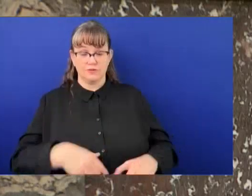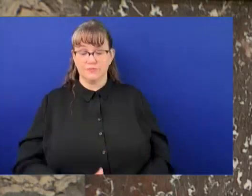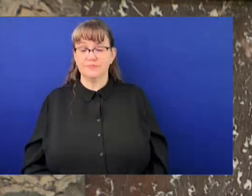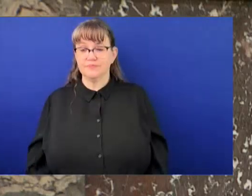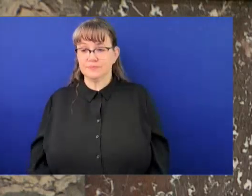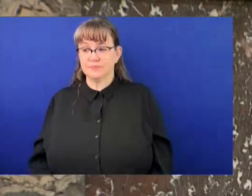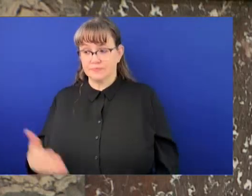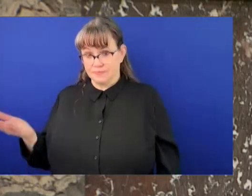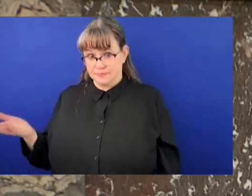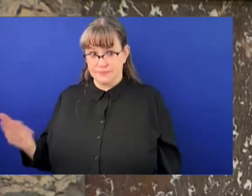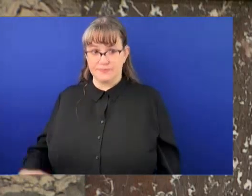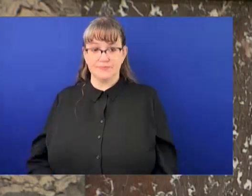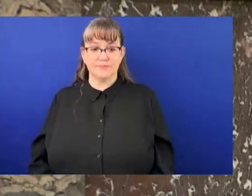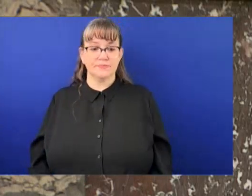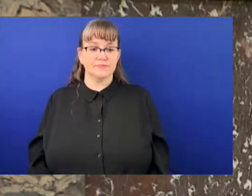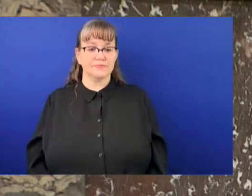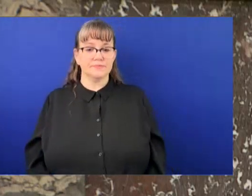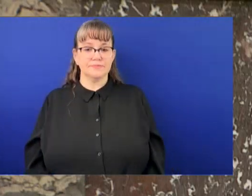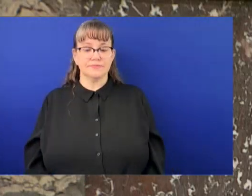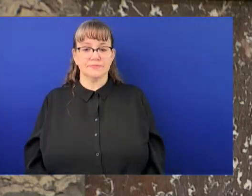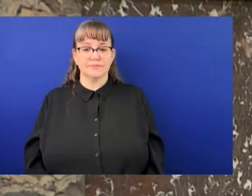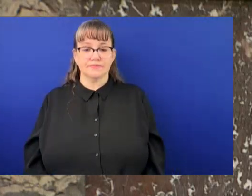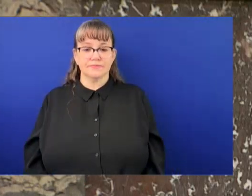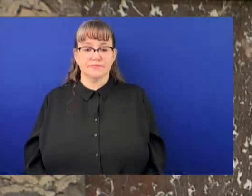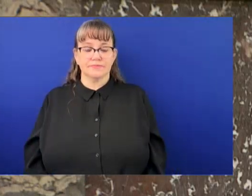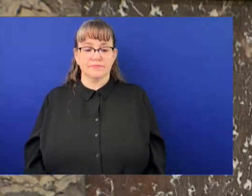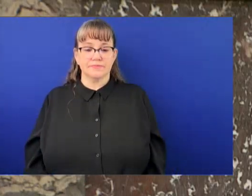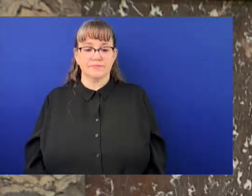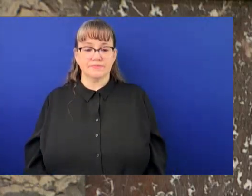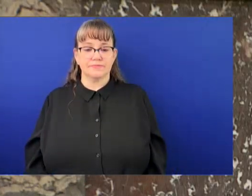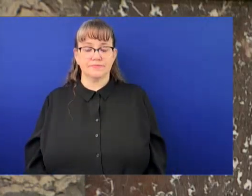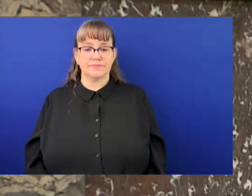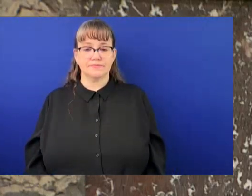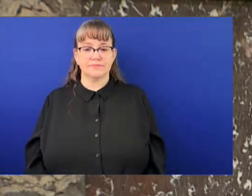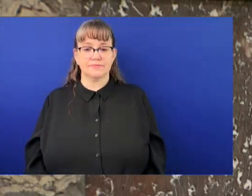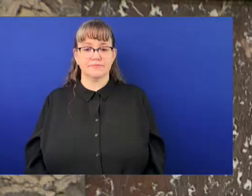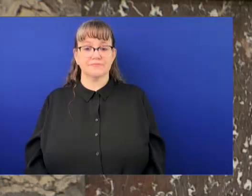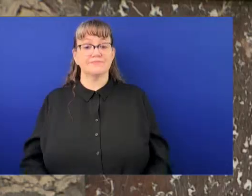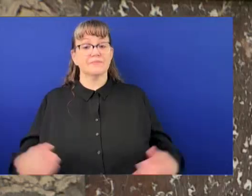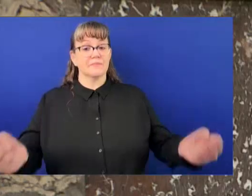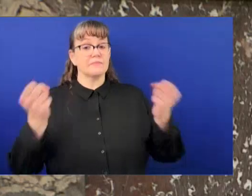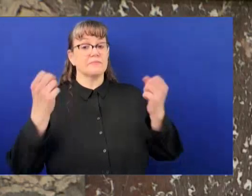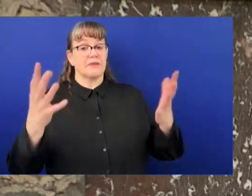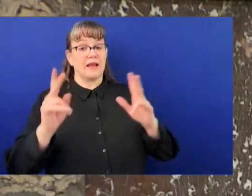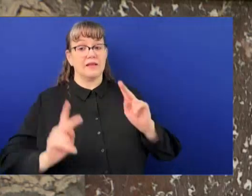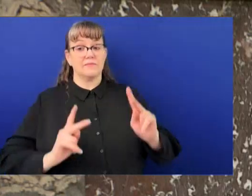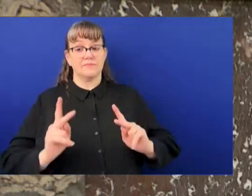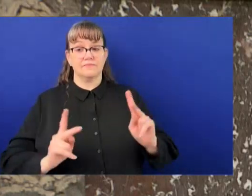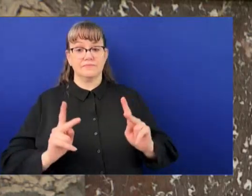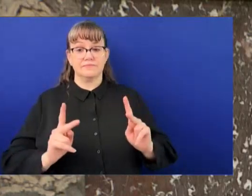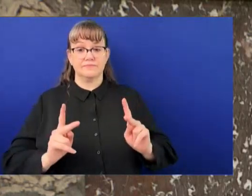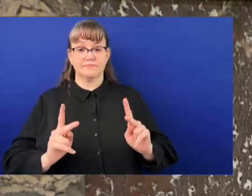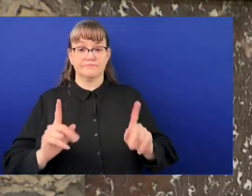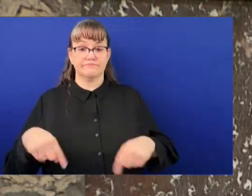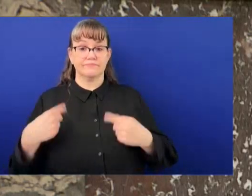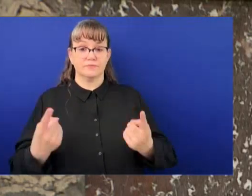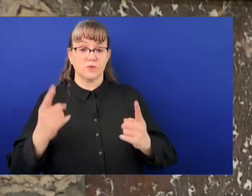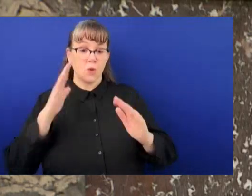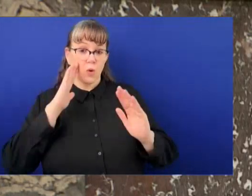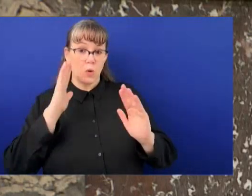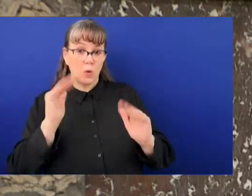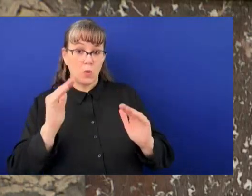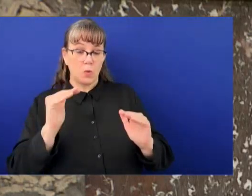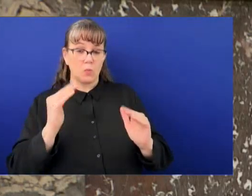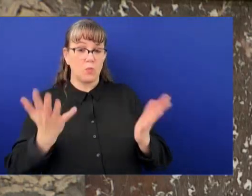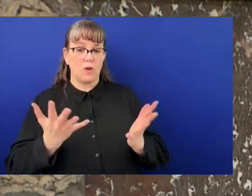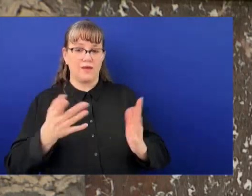It was the hope of many people, myself included, and we had the support of the chiefs of police, that